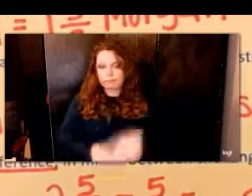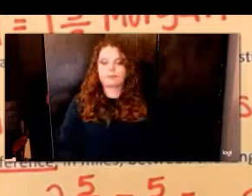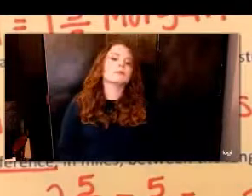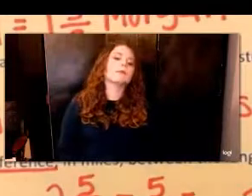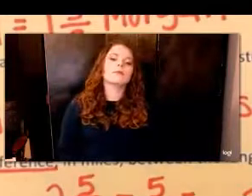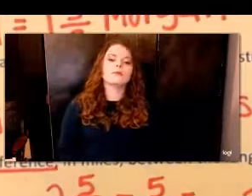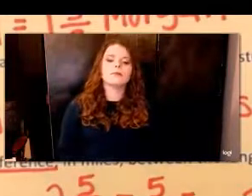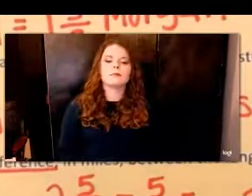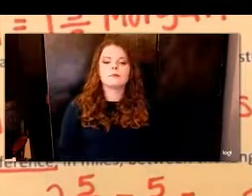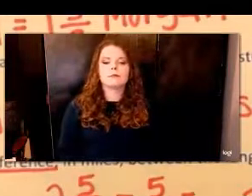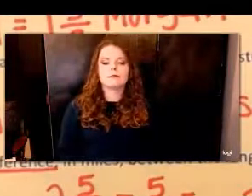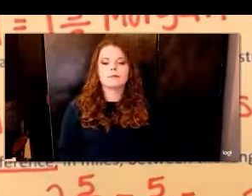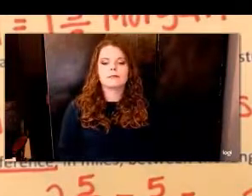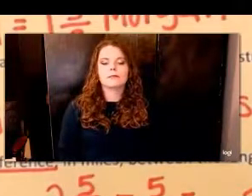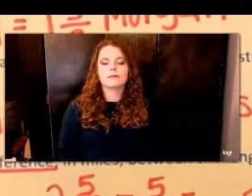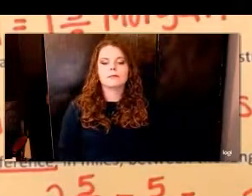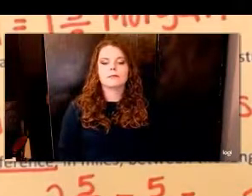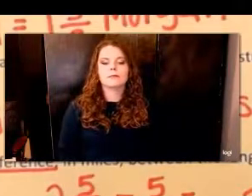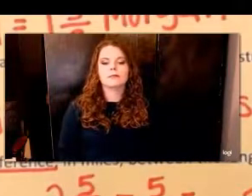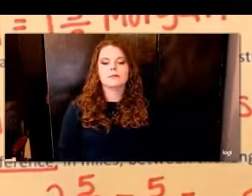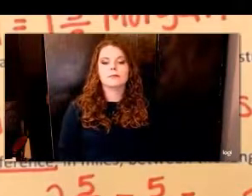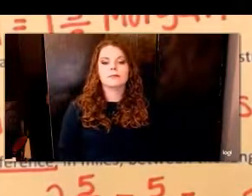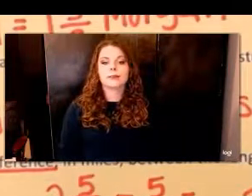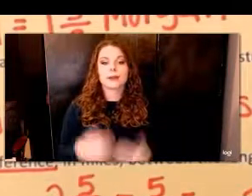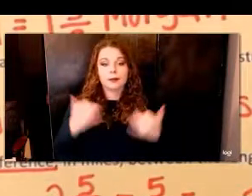So that gives me 10/8